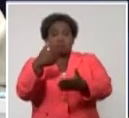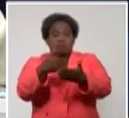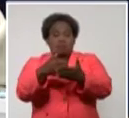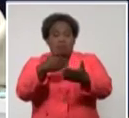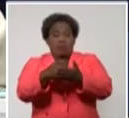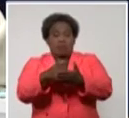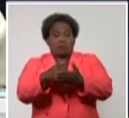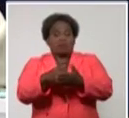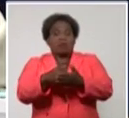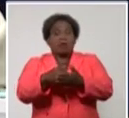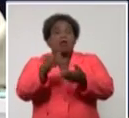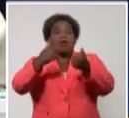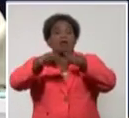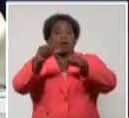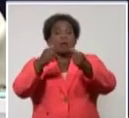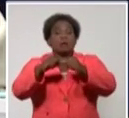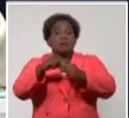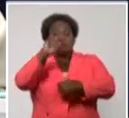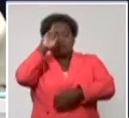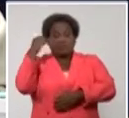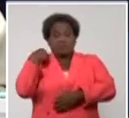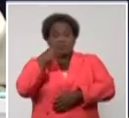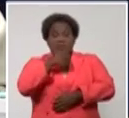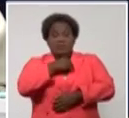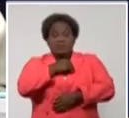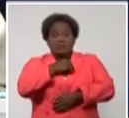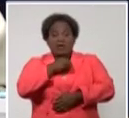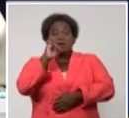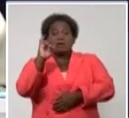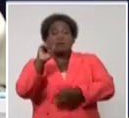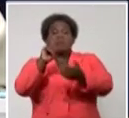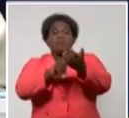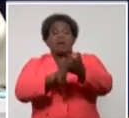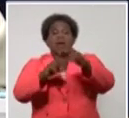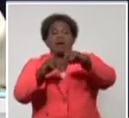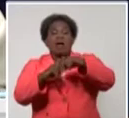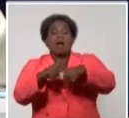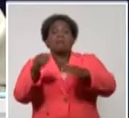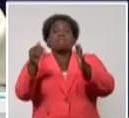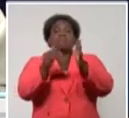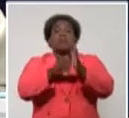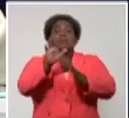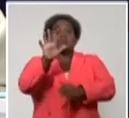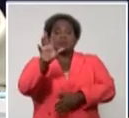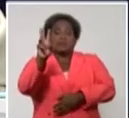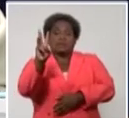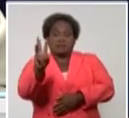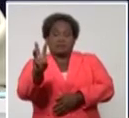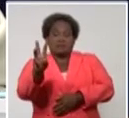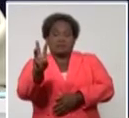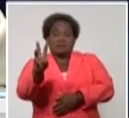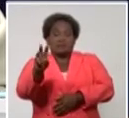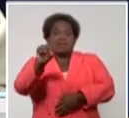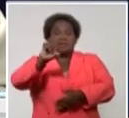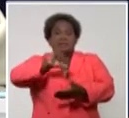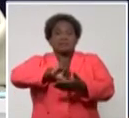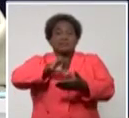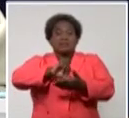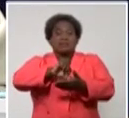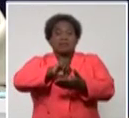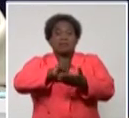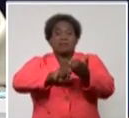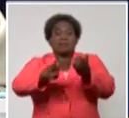1,053 were processed at the Pedro Curi Tropical Medicine Institute, 562 in Havana's